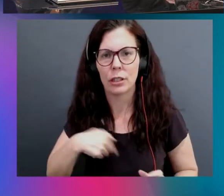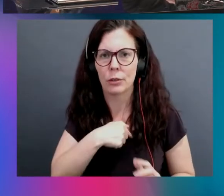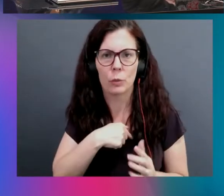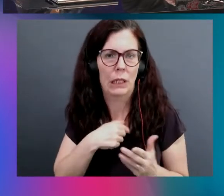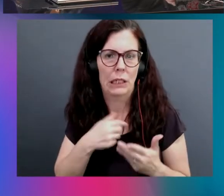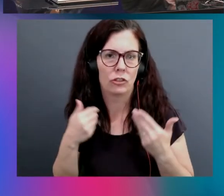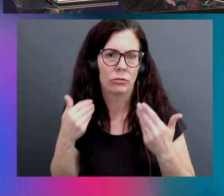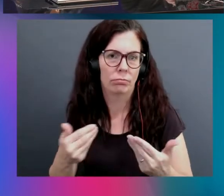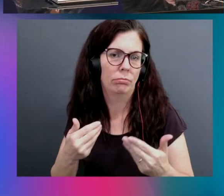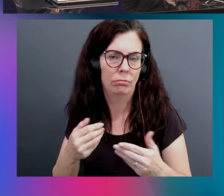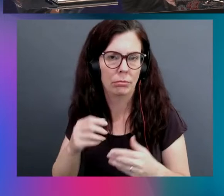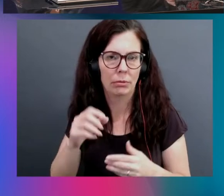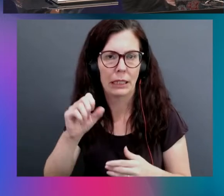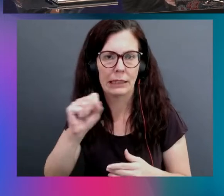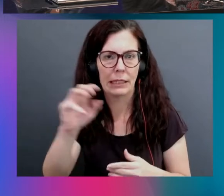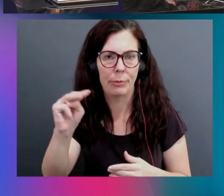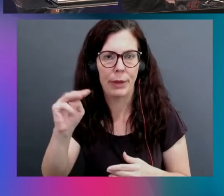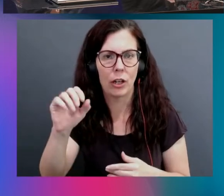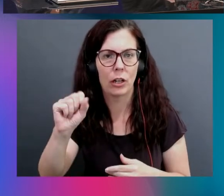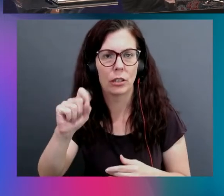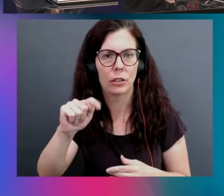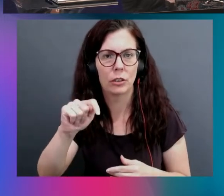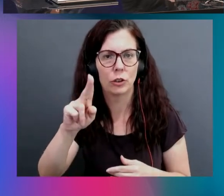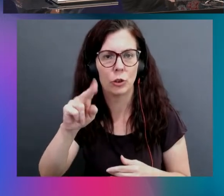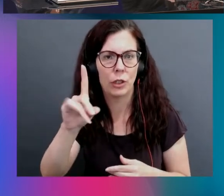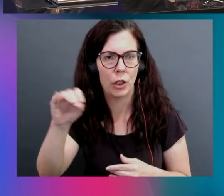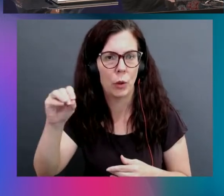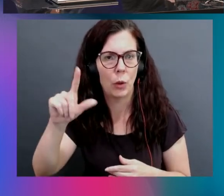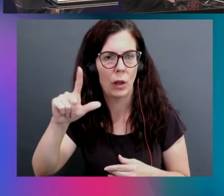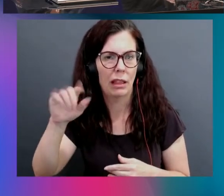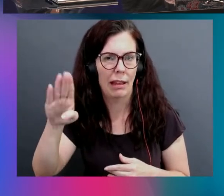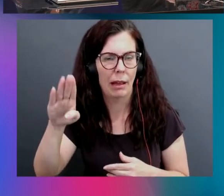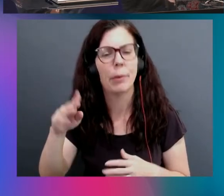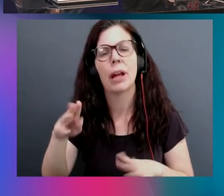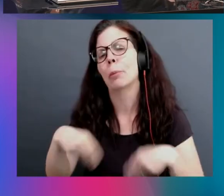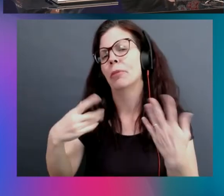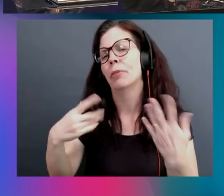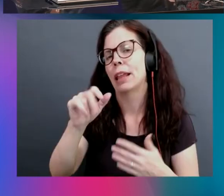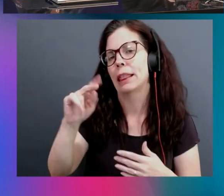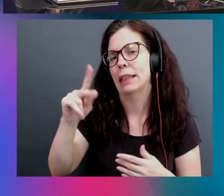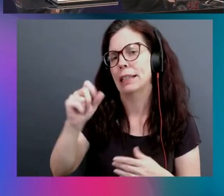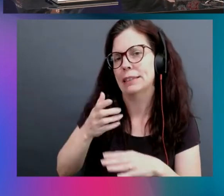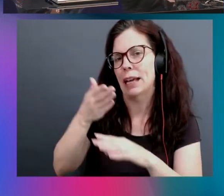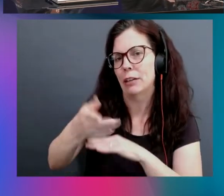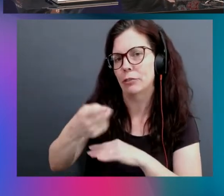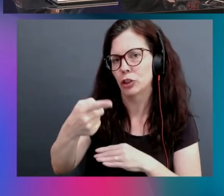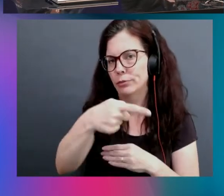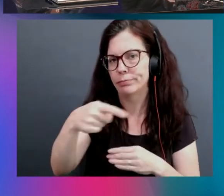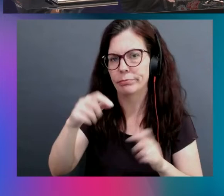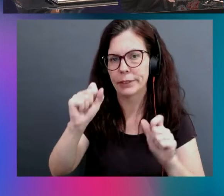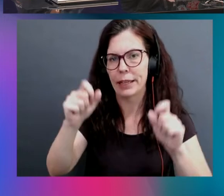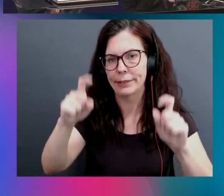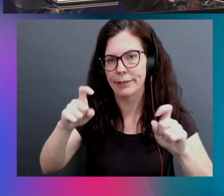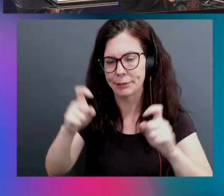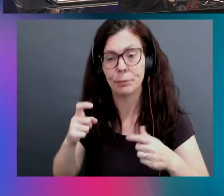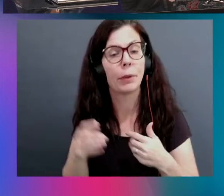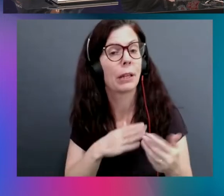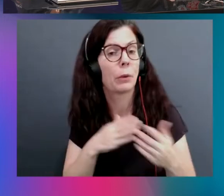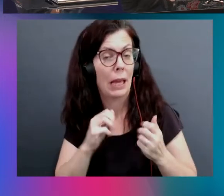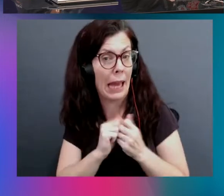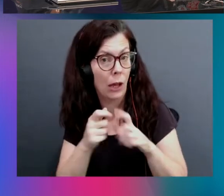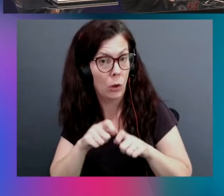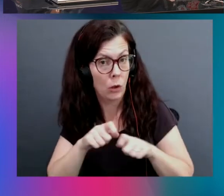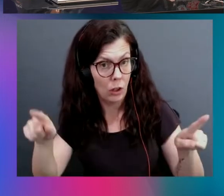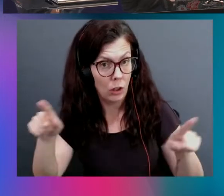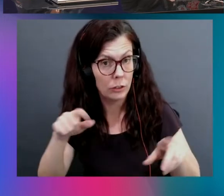Lab. I'll provide all the links at the end so that you can go try this yourself. But the way to launch it in SageMaker Studio